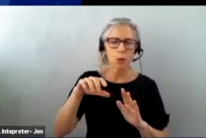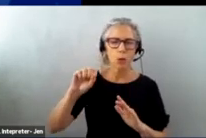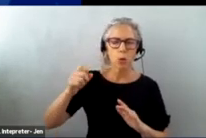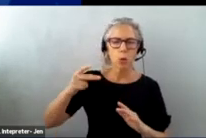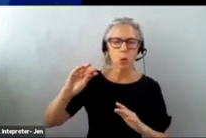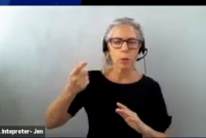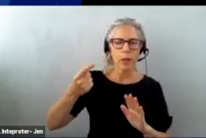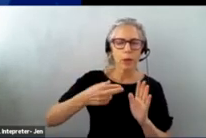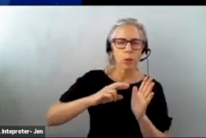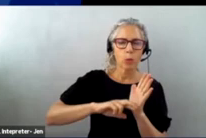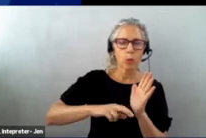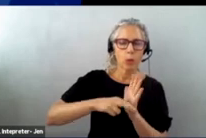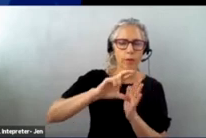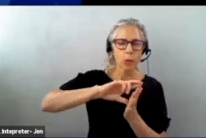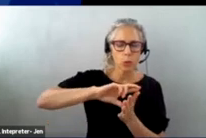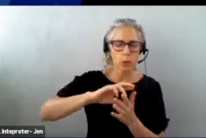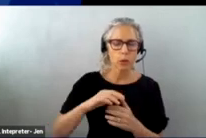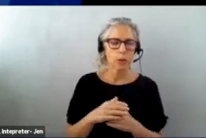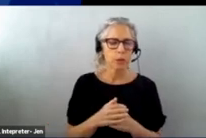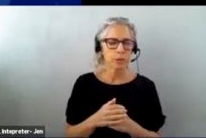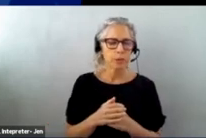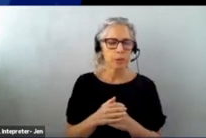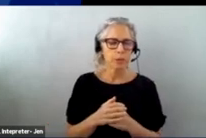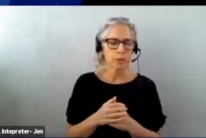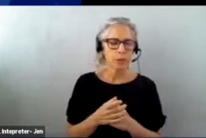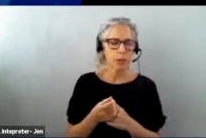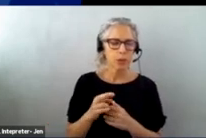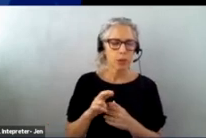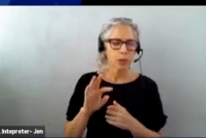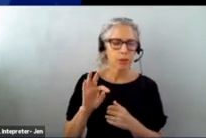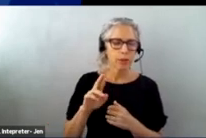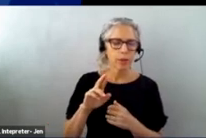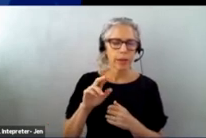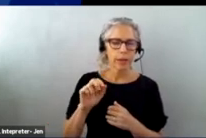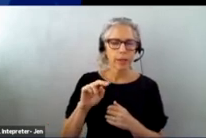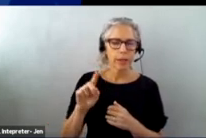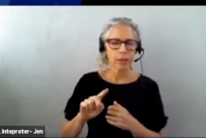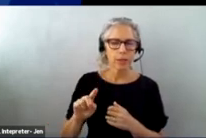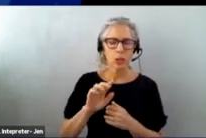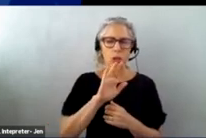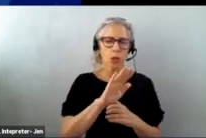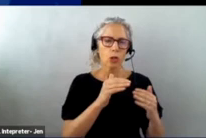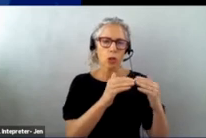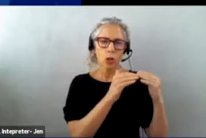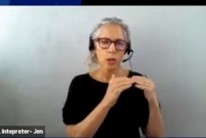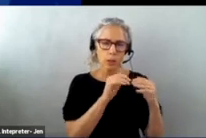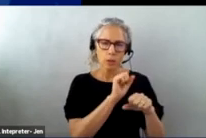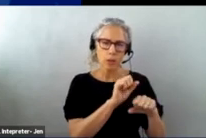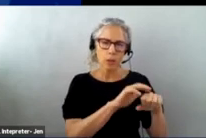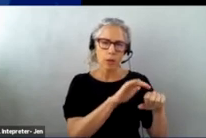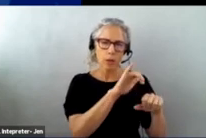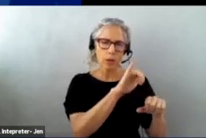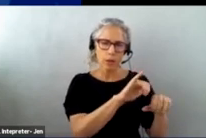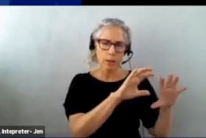reviews that Dr. Franz and some of her colleagues have been working on trying